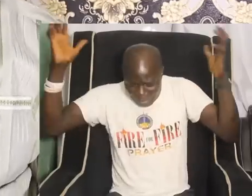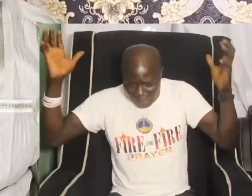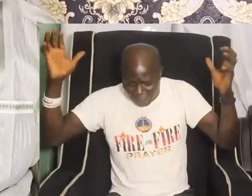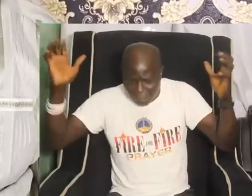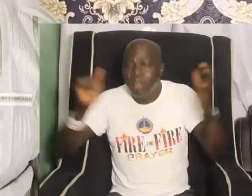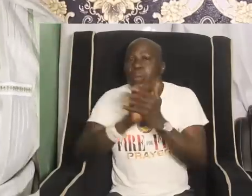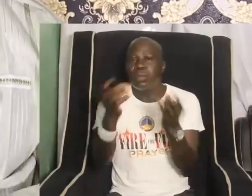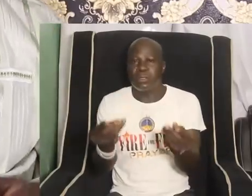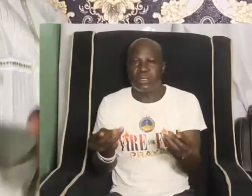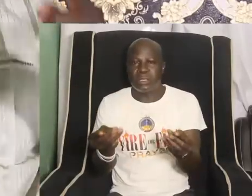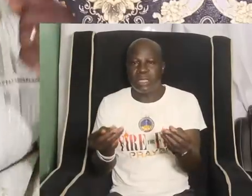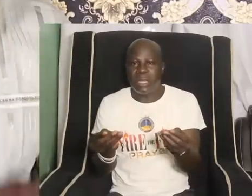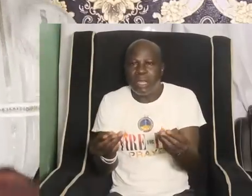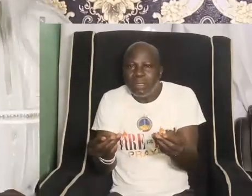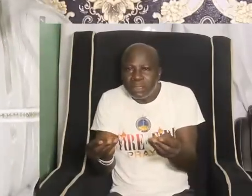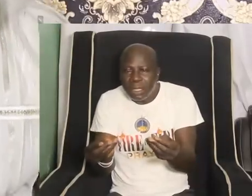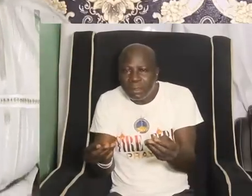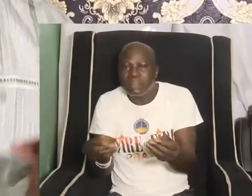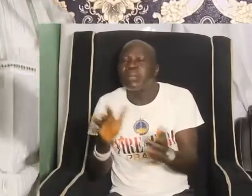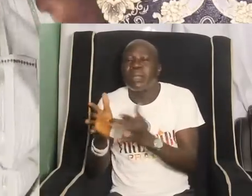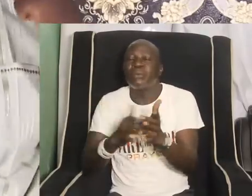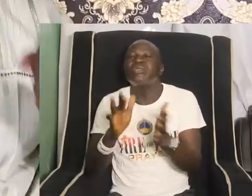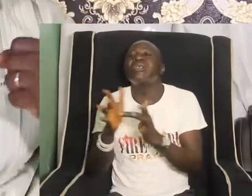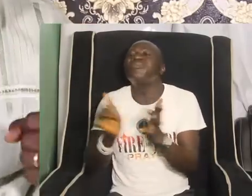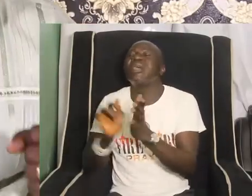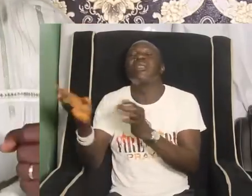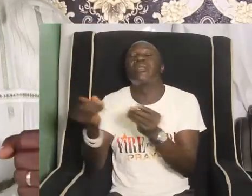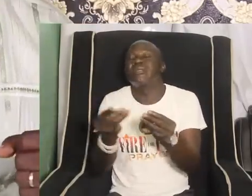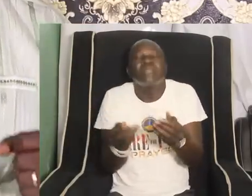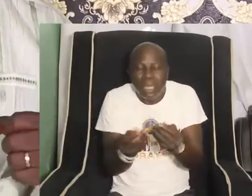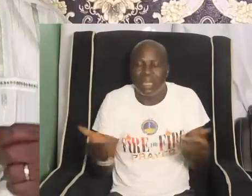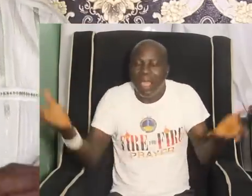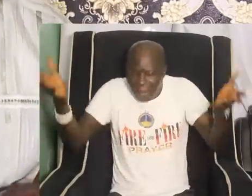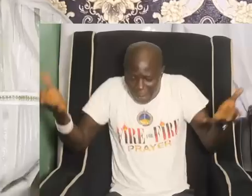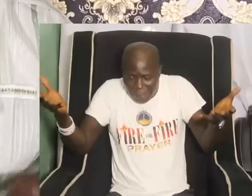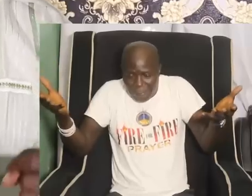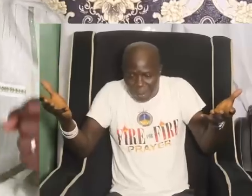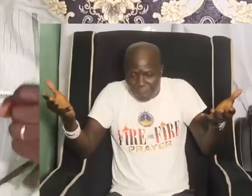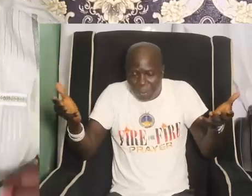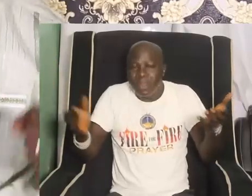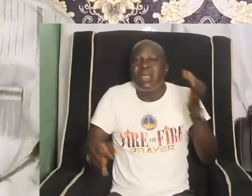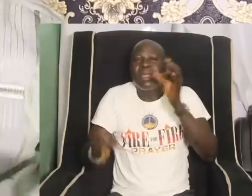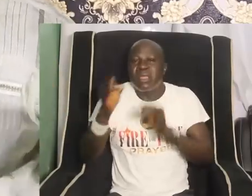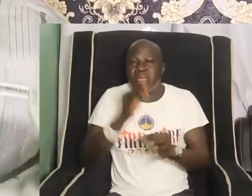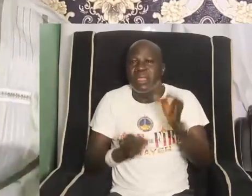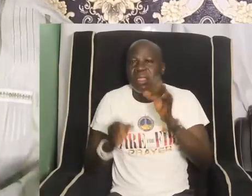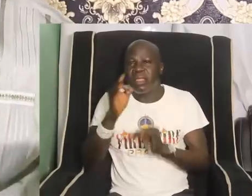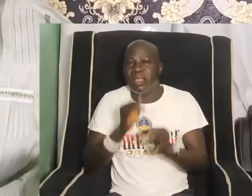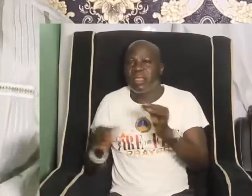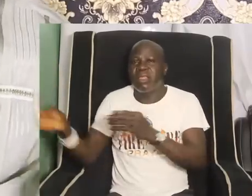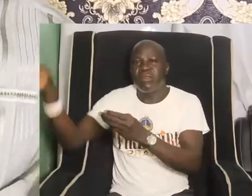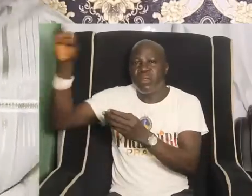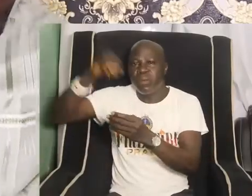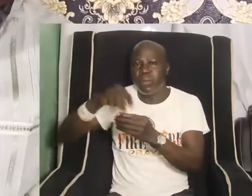yes. Yẹ́rin sì wúwo. Bíbélì wípé. The Bible says. Yẹ́rin náà mọ̀ wúwo. Sákàtọ̀ is heavy. Tọ́ bá di yẹ́rin sínú sáká tó bá